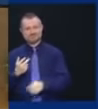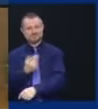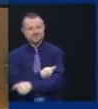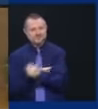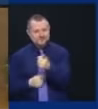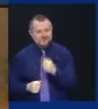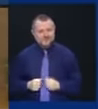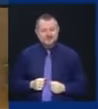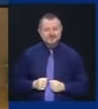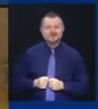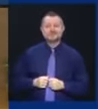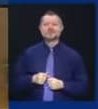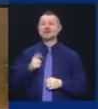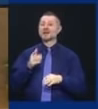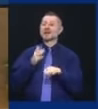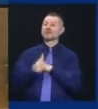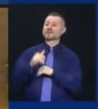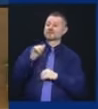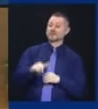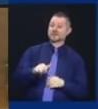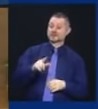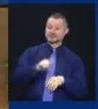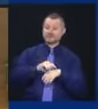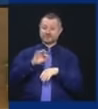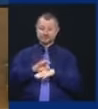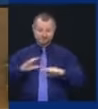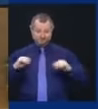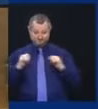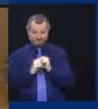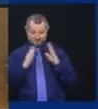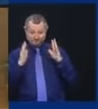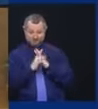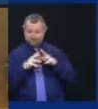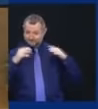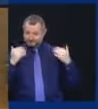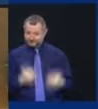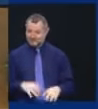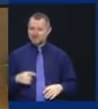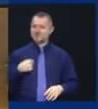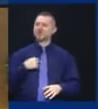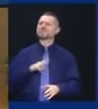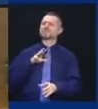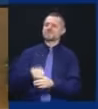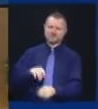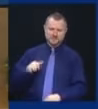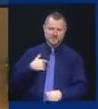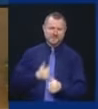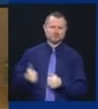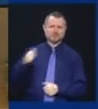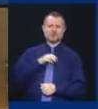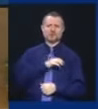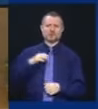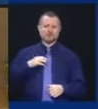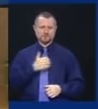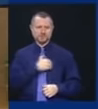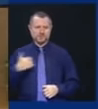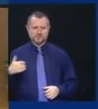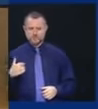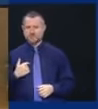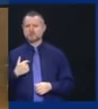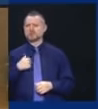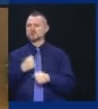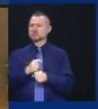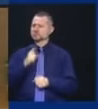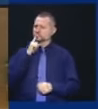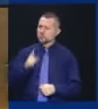time after you created the Vaccine Equity Task Force, which I had the honor to serve as an executive committee member, to ensure the communities of